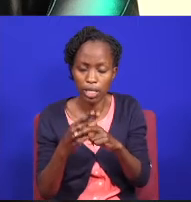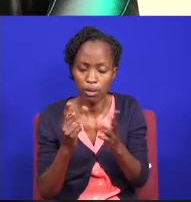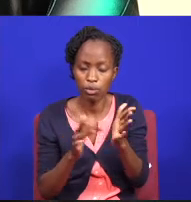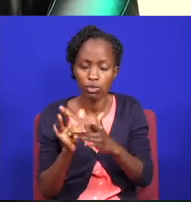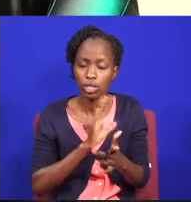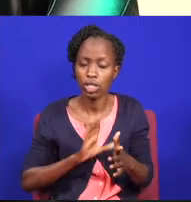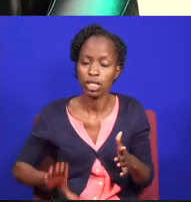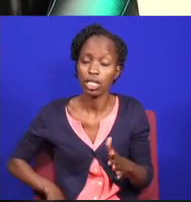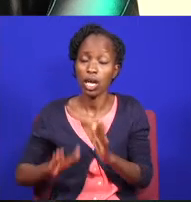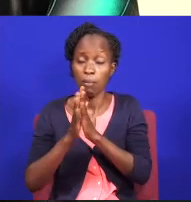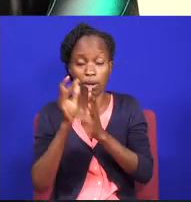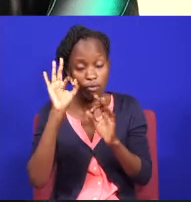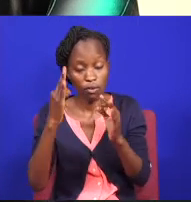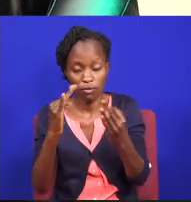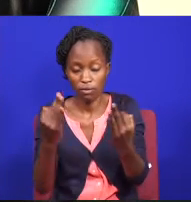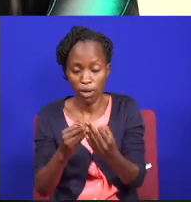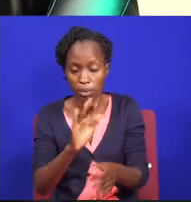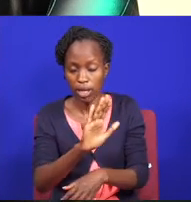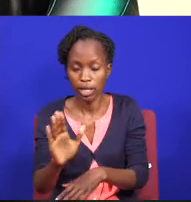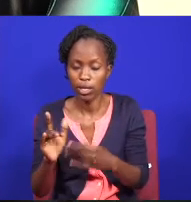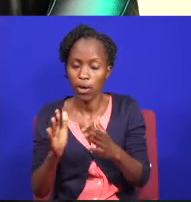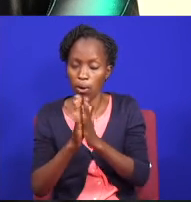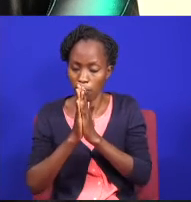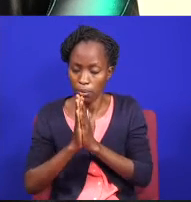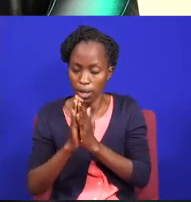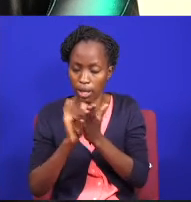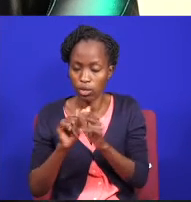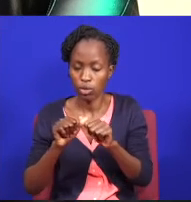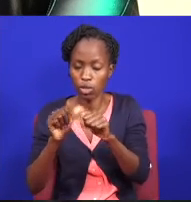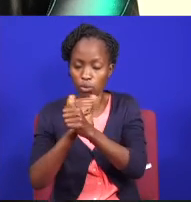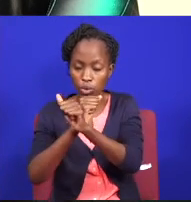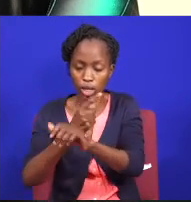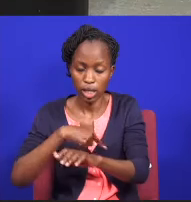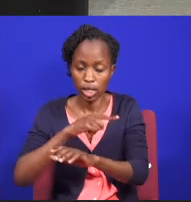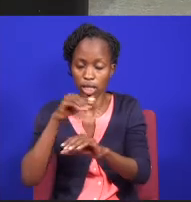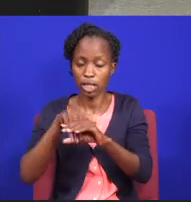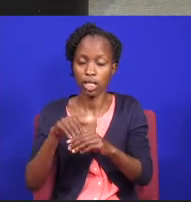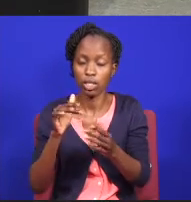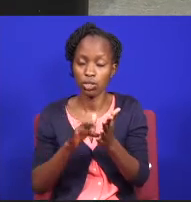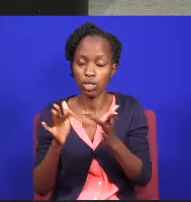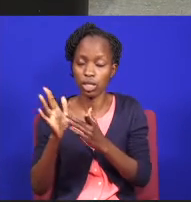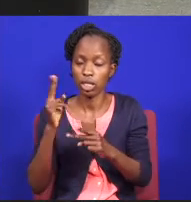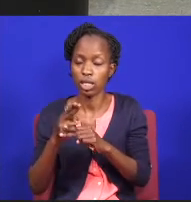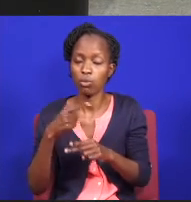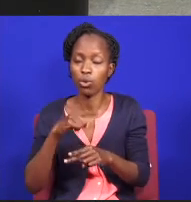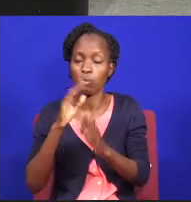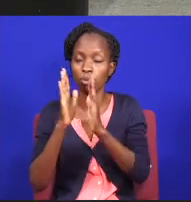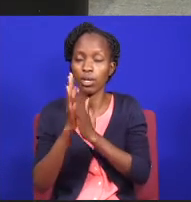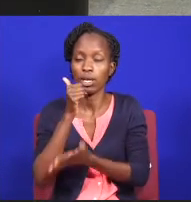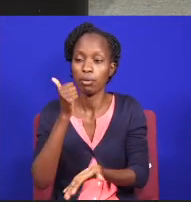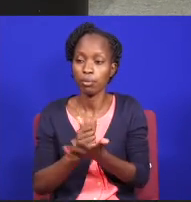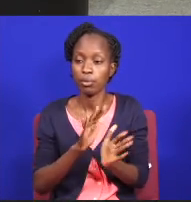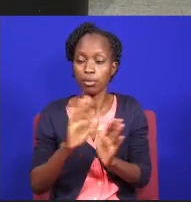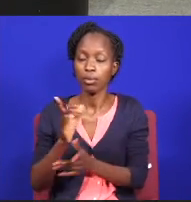for their families, Lord, and we pray that may you continue to protect us, for it is in Jesus' name we have prayed. Amen. Our